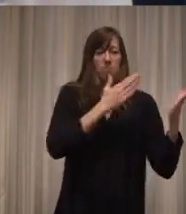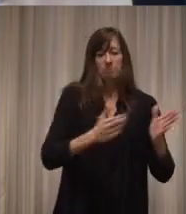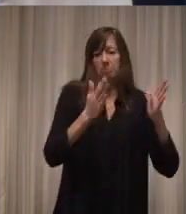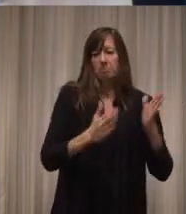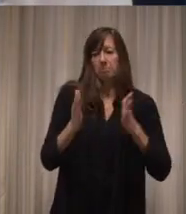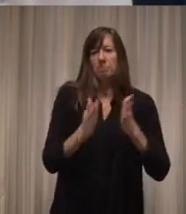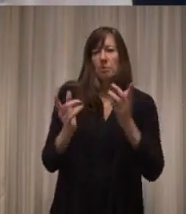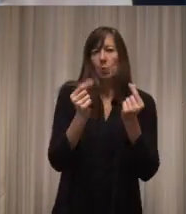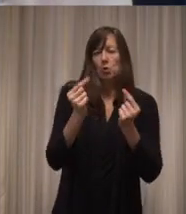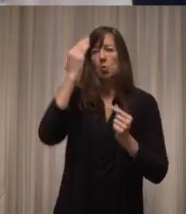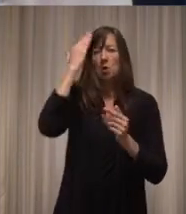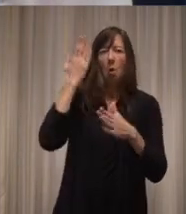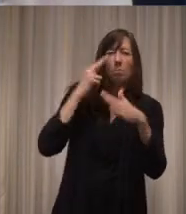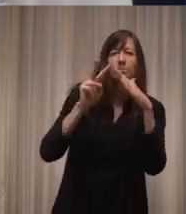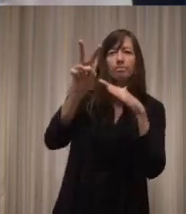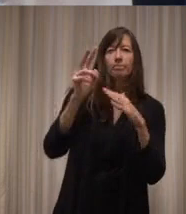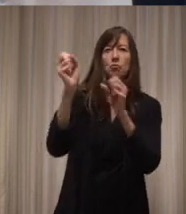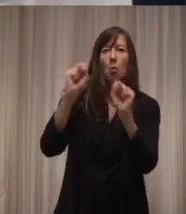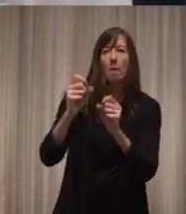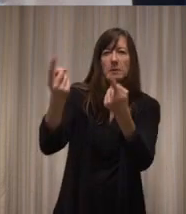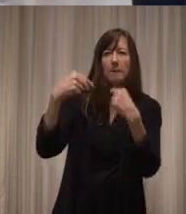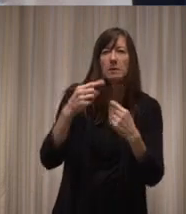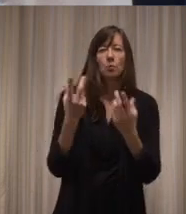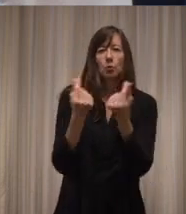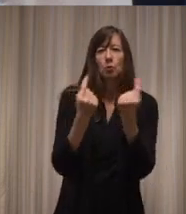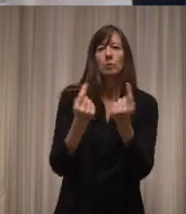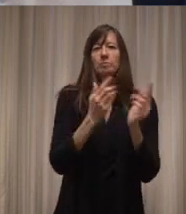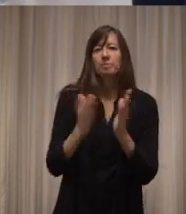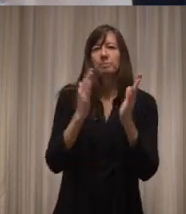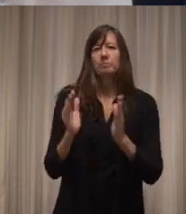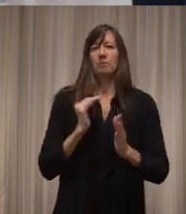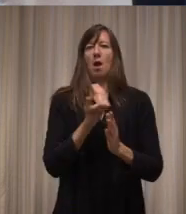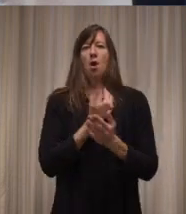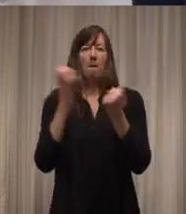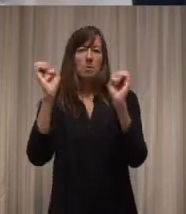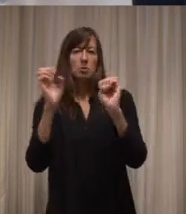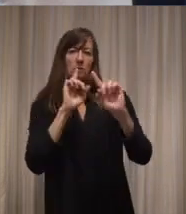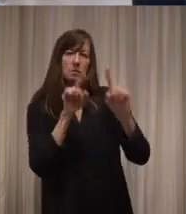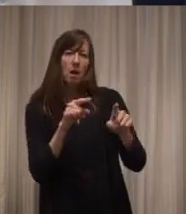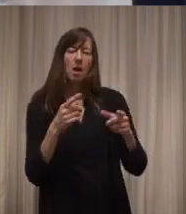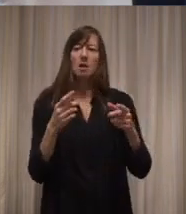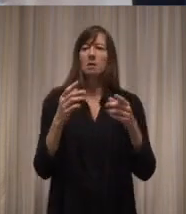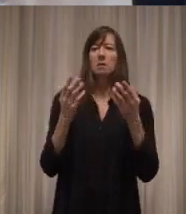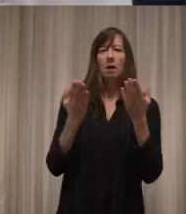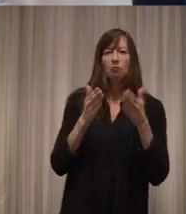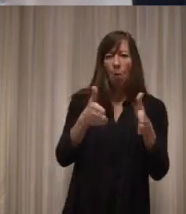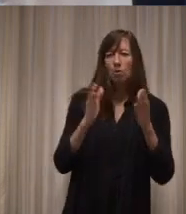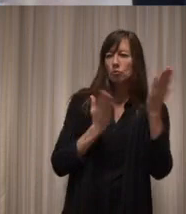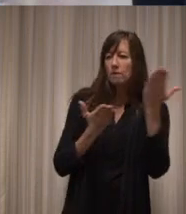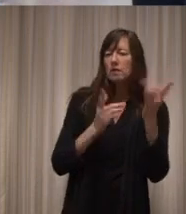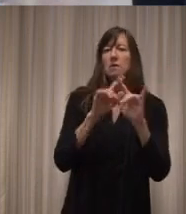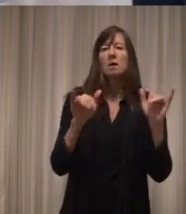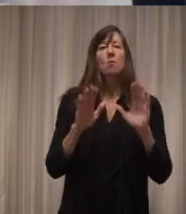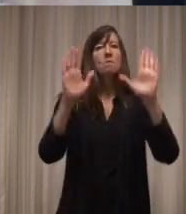team, from Department of Public Works to our emergency services and so many others, were just absolutely phenomenal in their preparation and